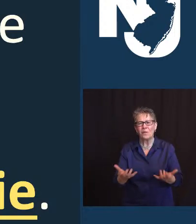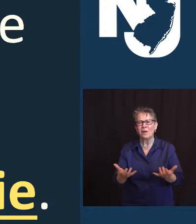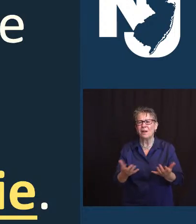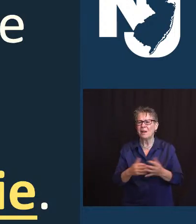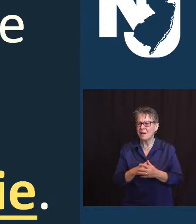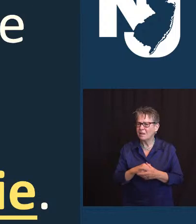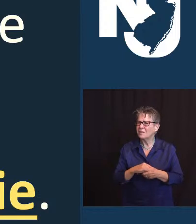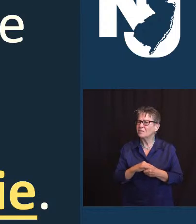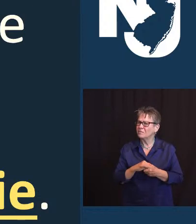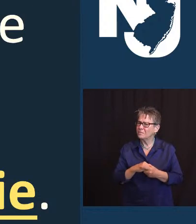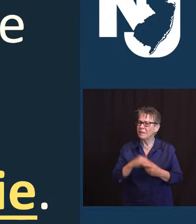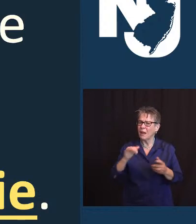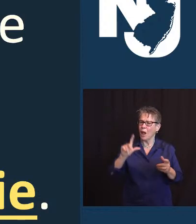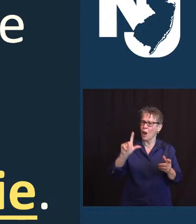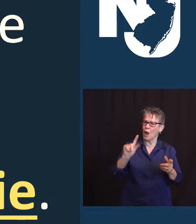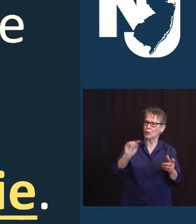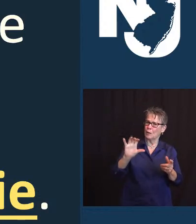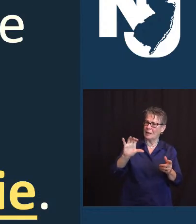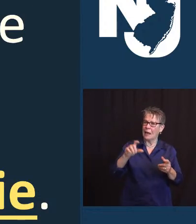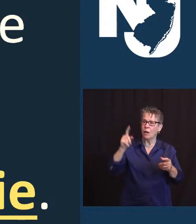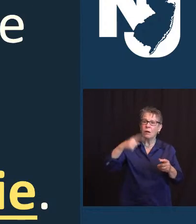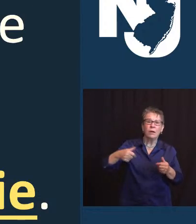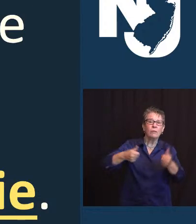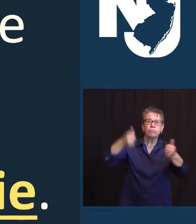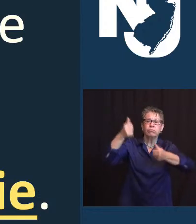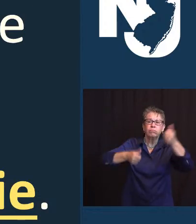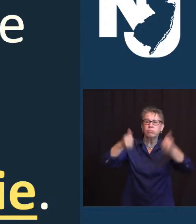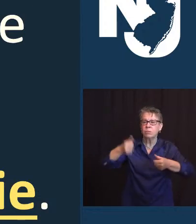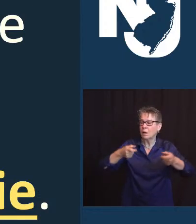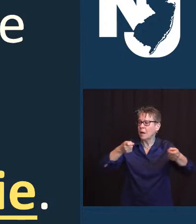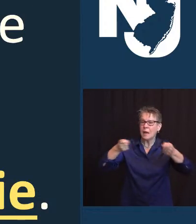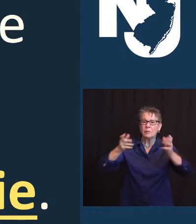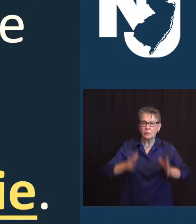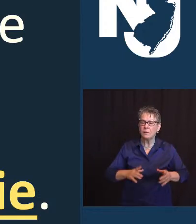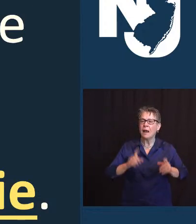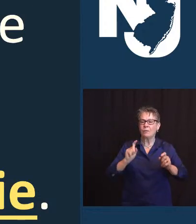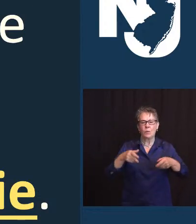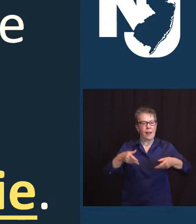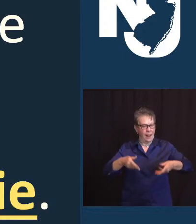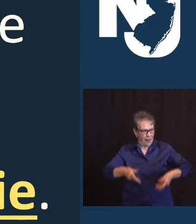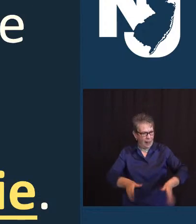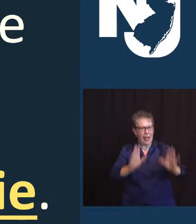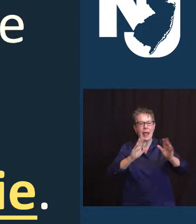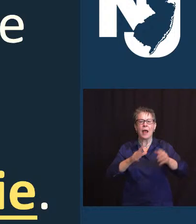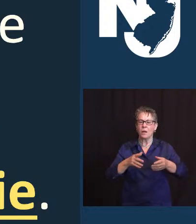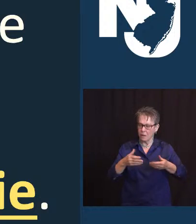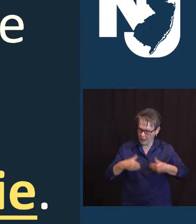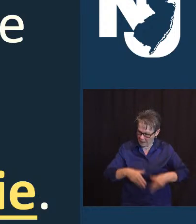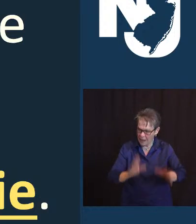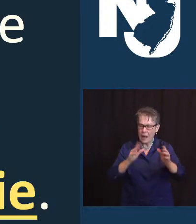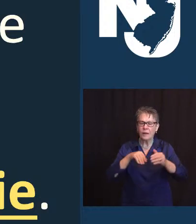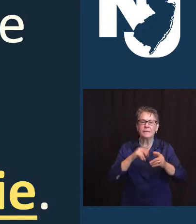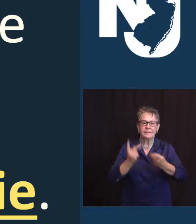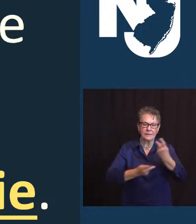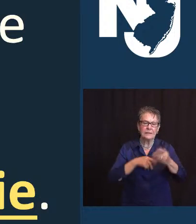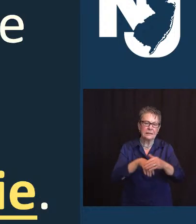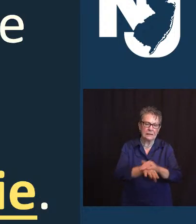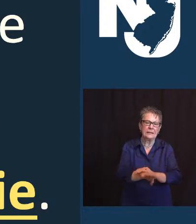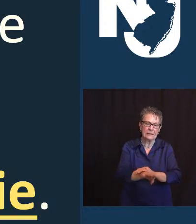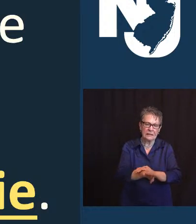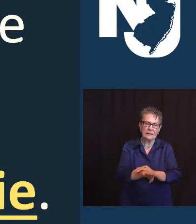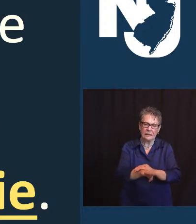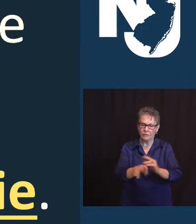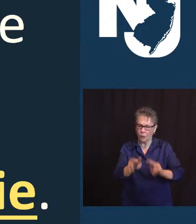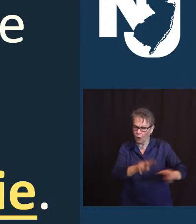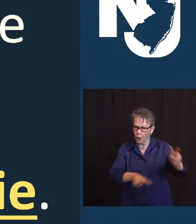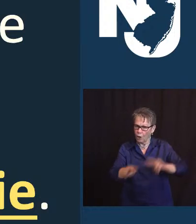the families of those residents, to allow for visitations under these new guidelines. And should families be having unwarranted roadblocks